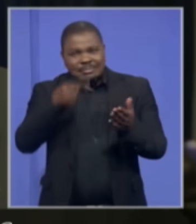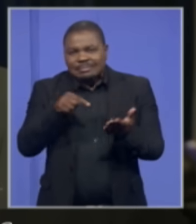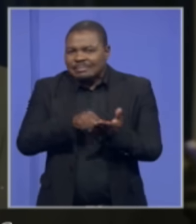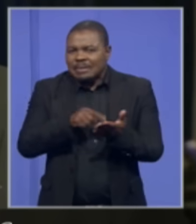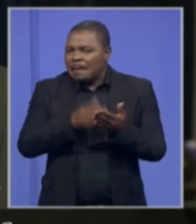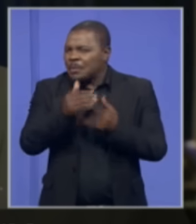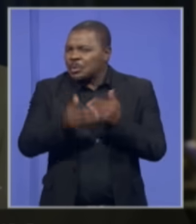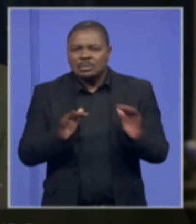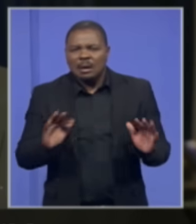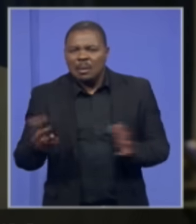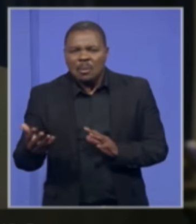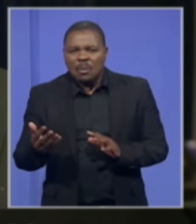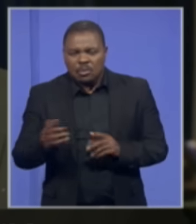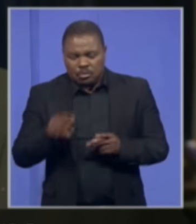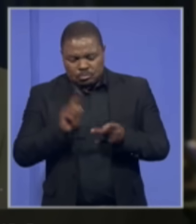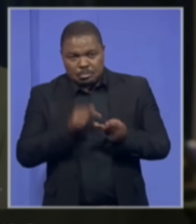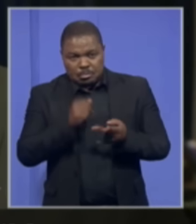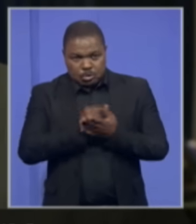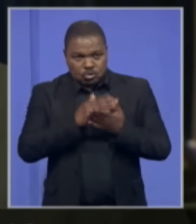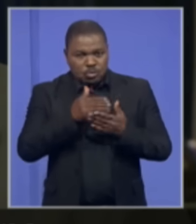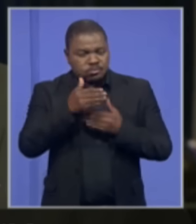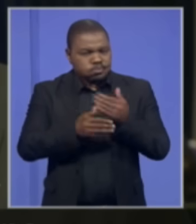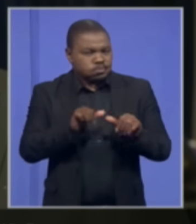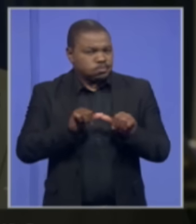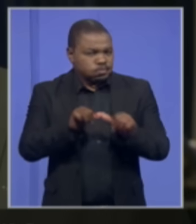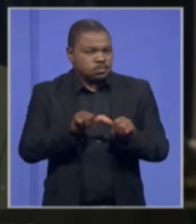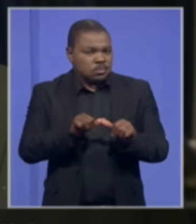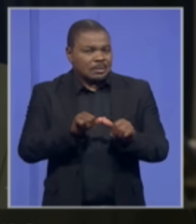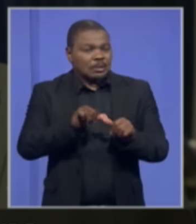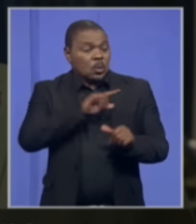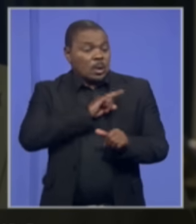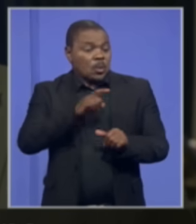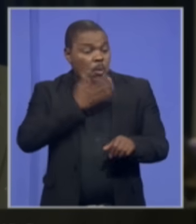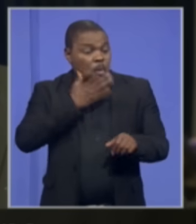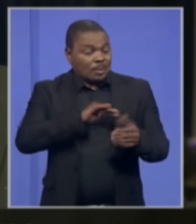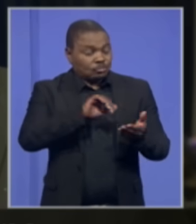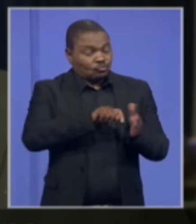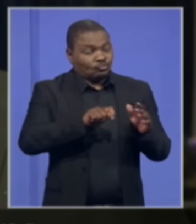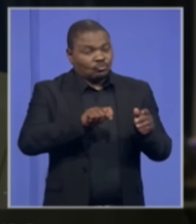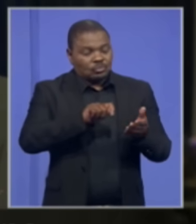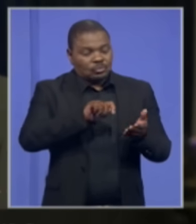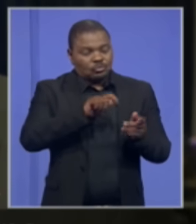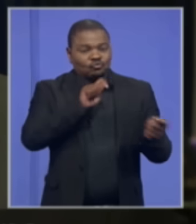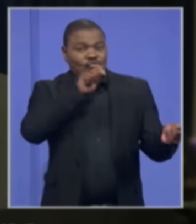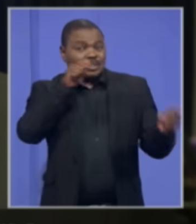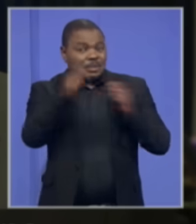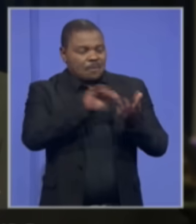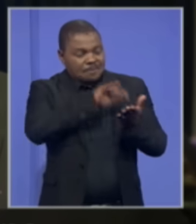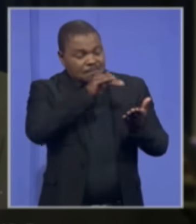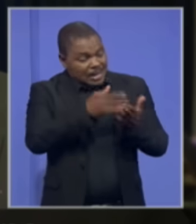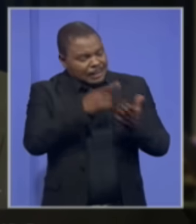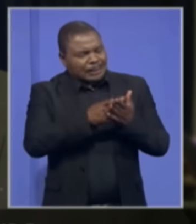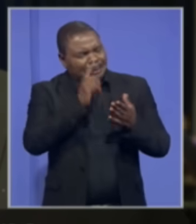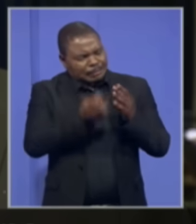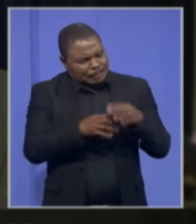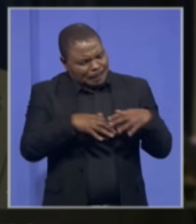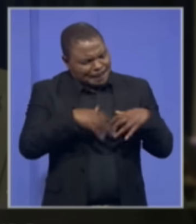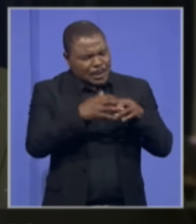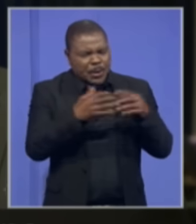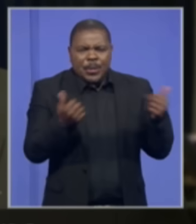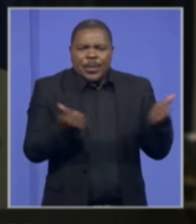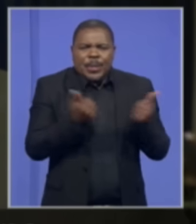process to take us there, because we want the transformation fund to happen as of yesterday. You'll see a lot